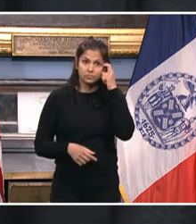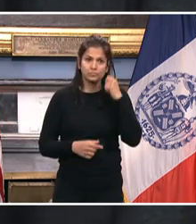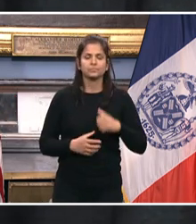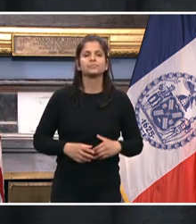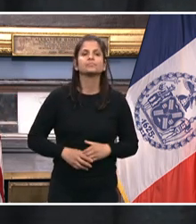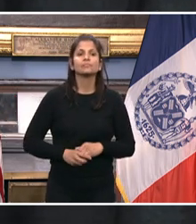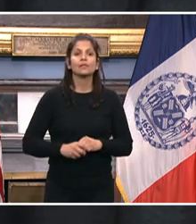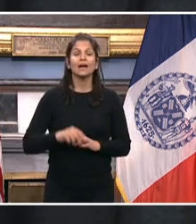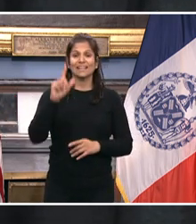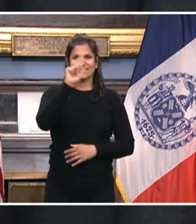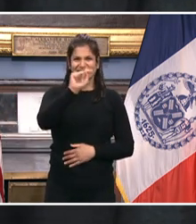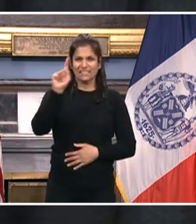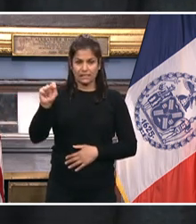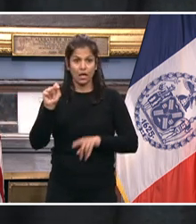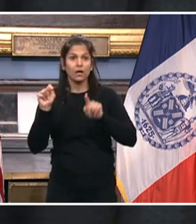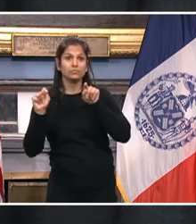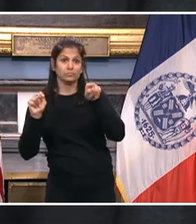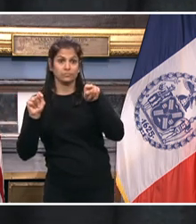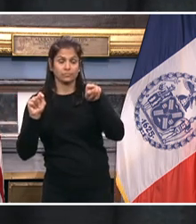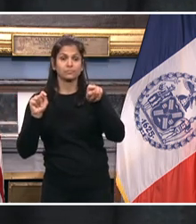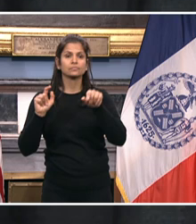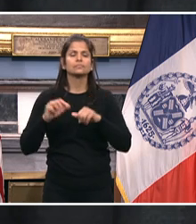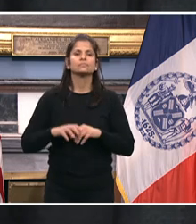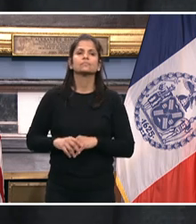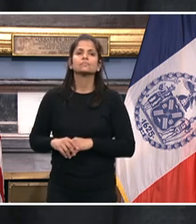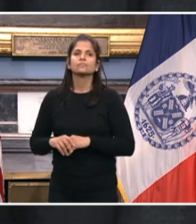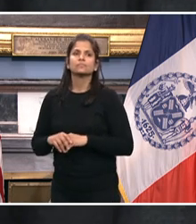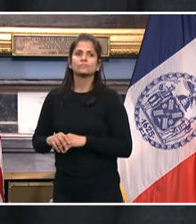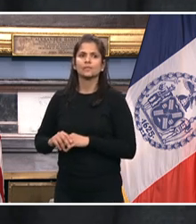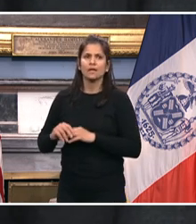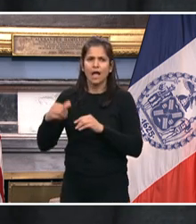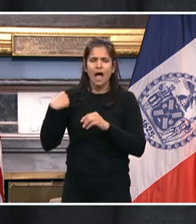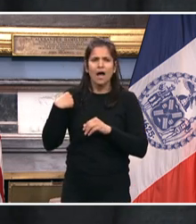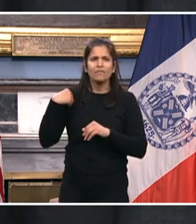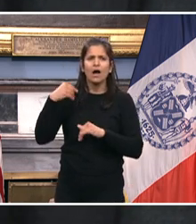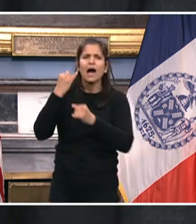I couldn't hear the last part. Independence Plaza? Yeah. And what did they say?